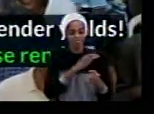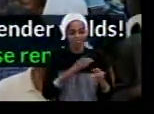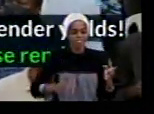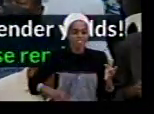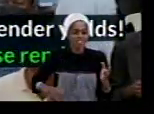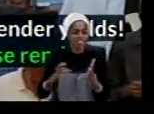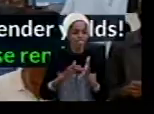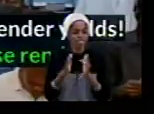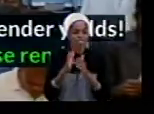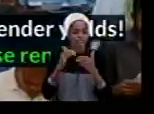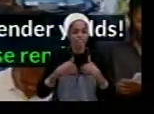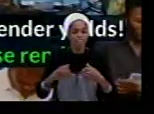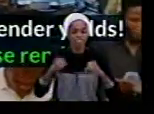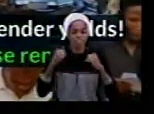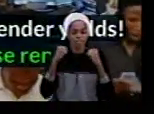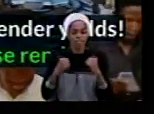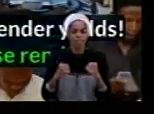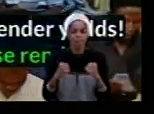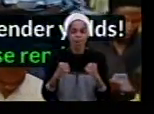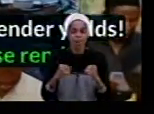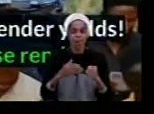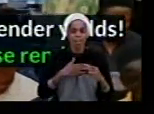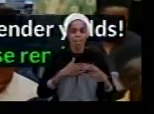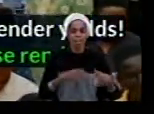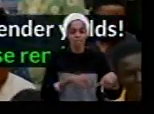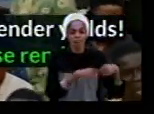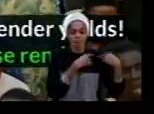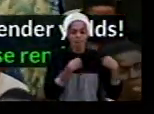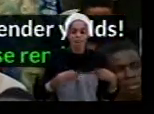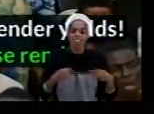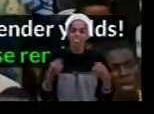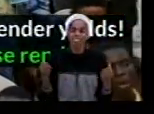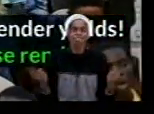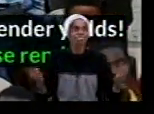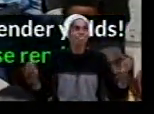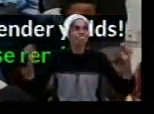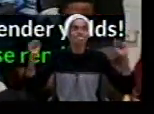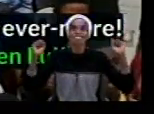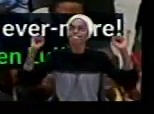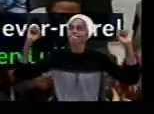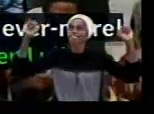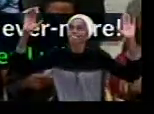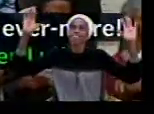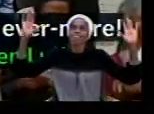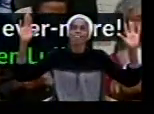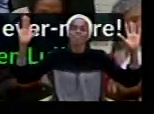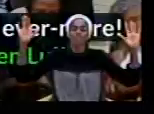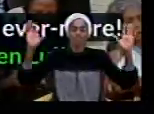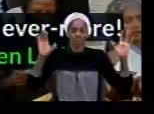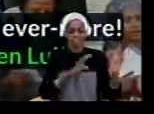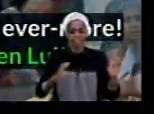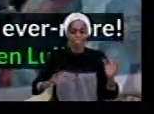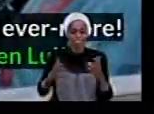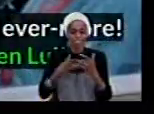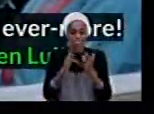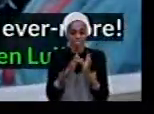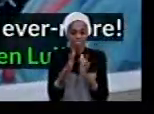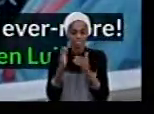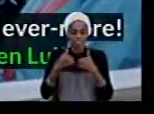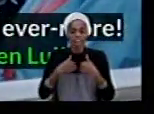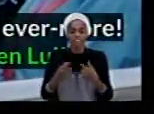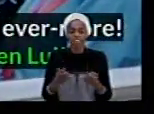Christ Jesus hearts the power, my heart surrender yields. Christ